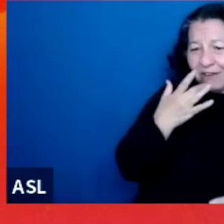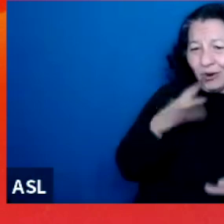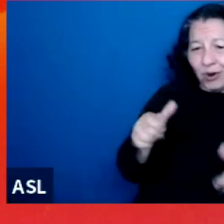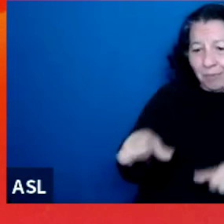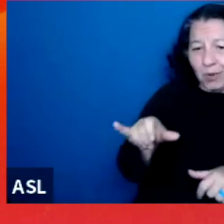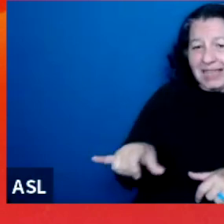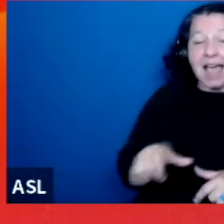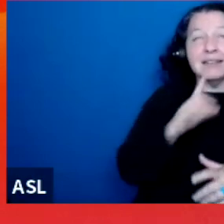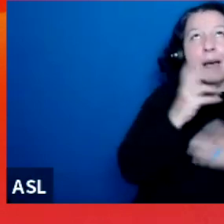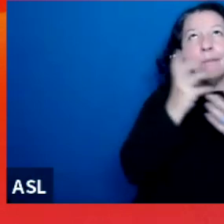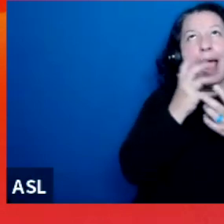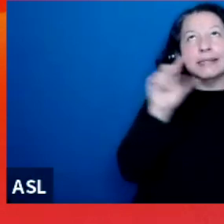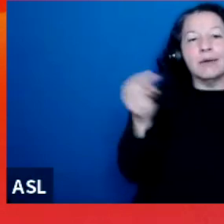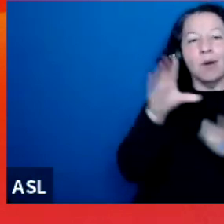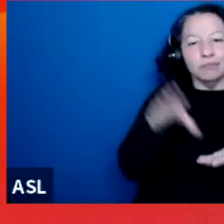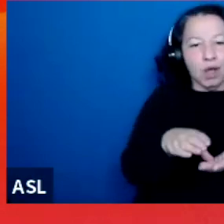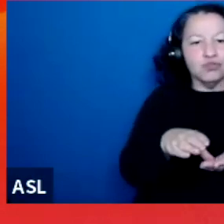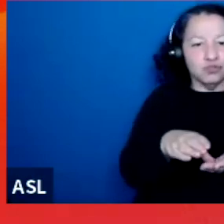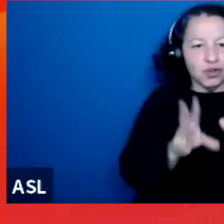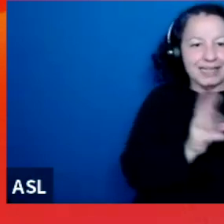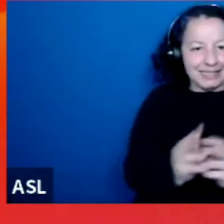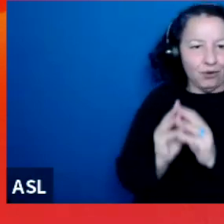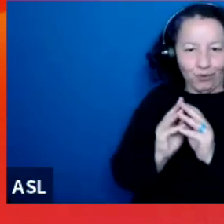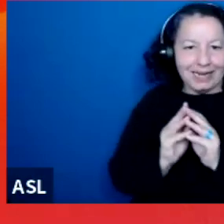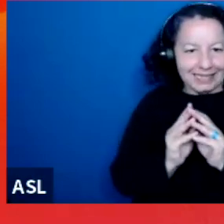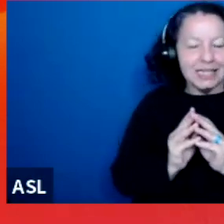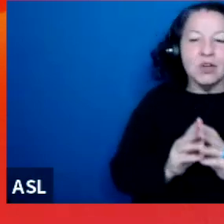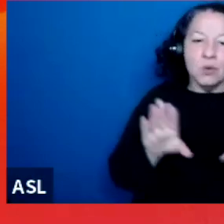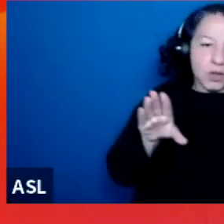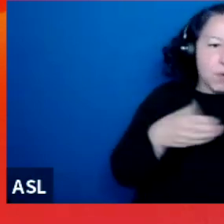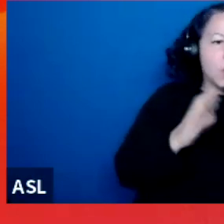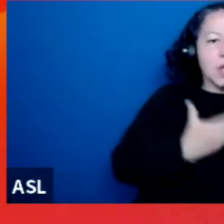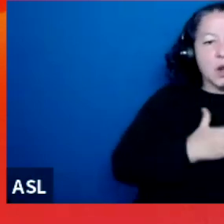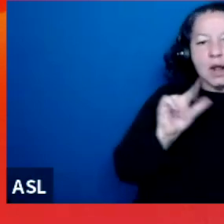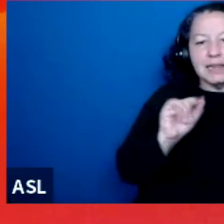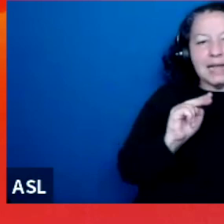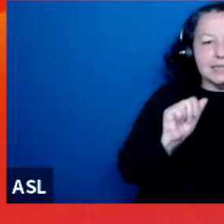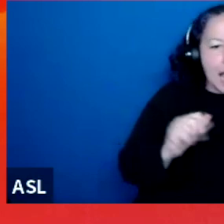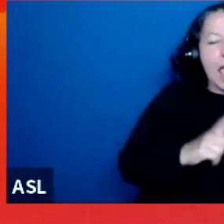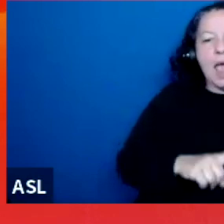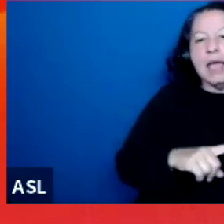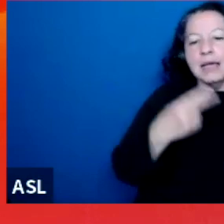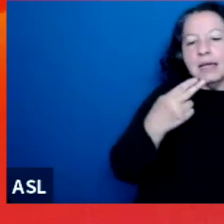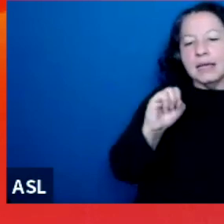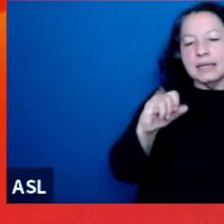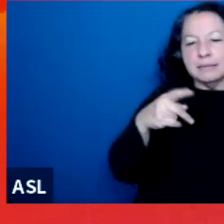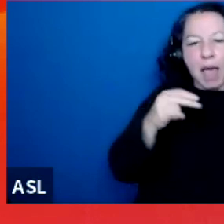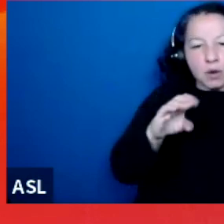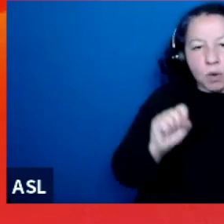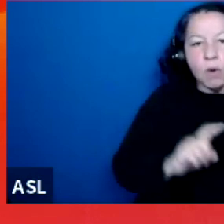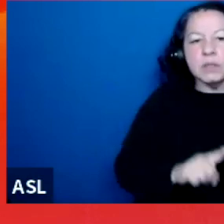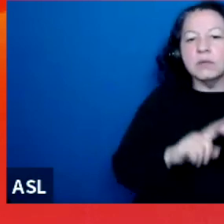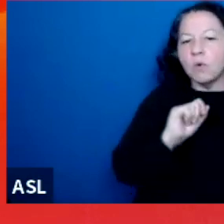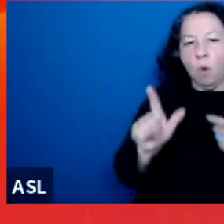an amazing harm reduction series focusing on our Latine, our Hispanos, everybody who is doing this